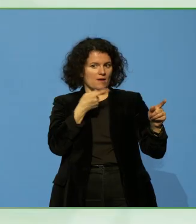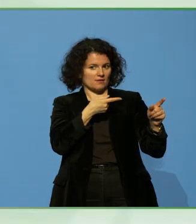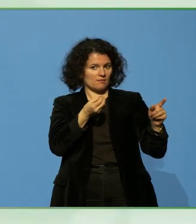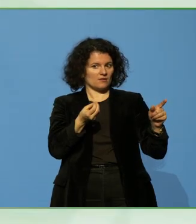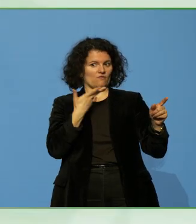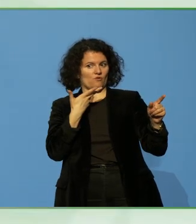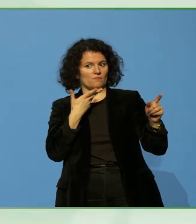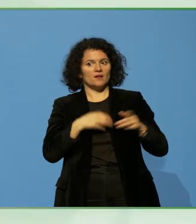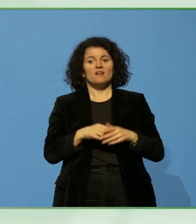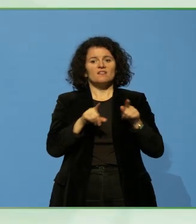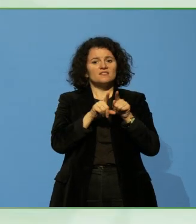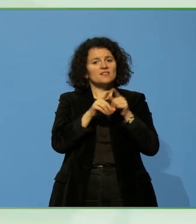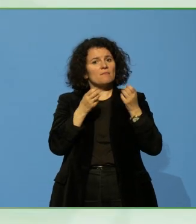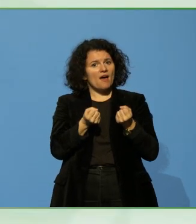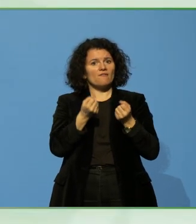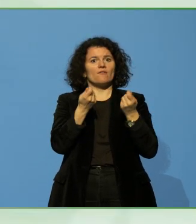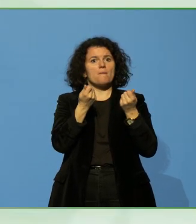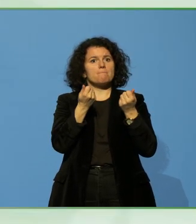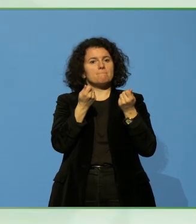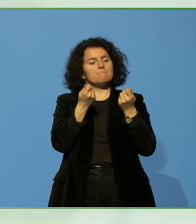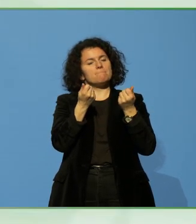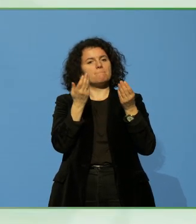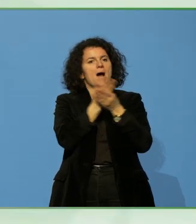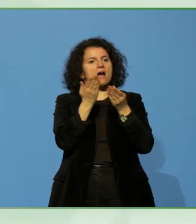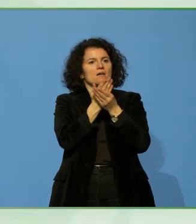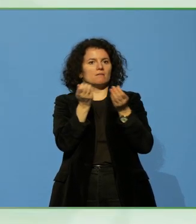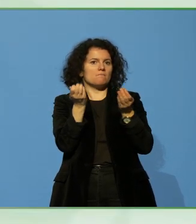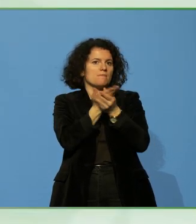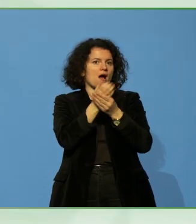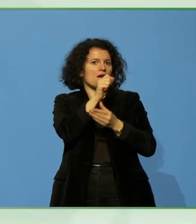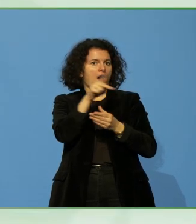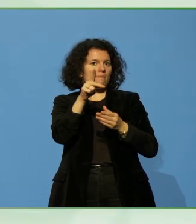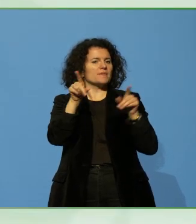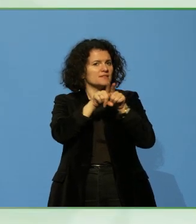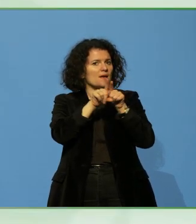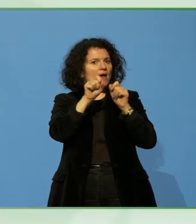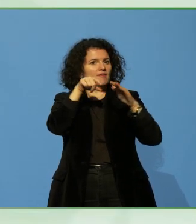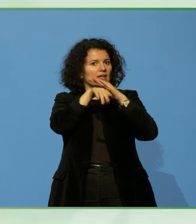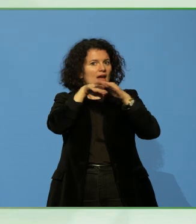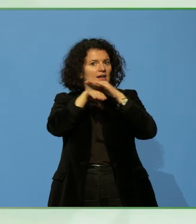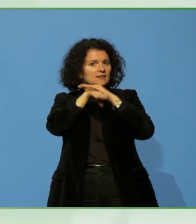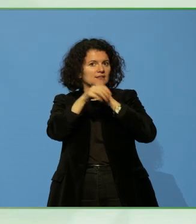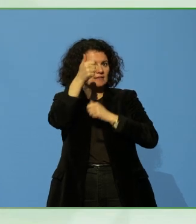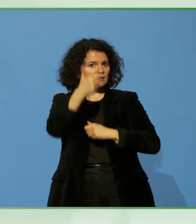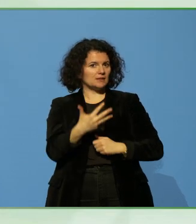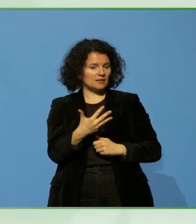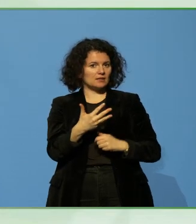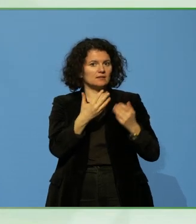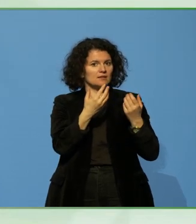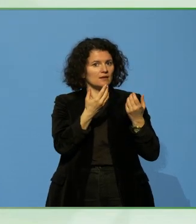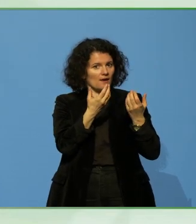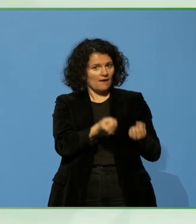app. I'm quite curious because if I hear you talk, I don't hear you talk about